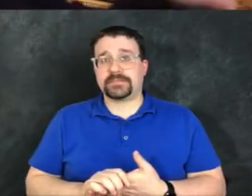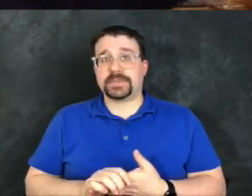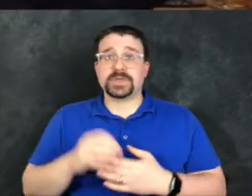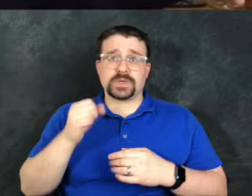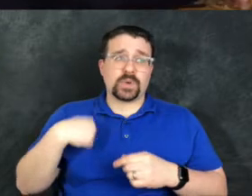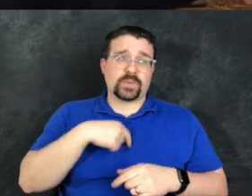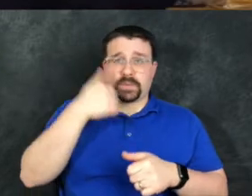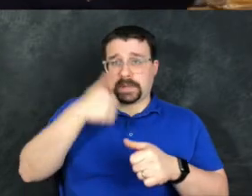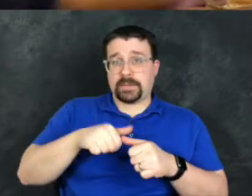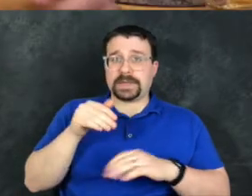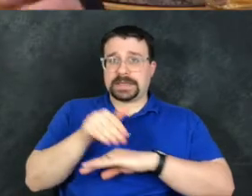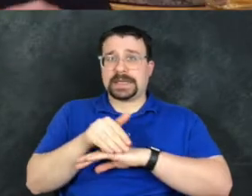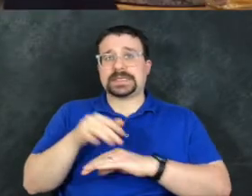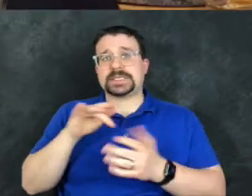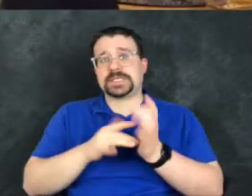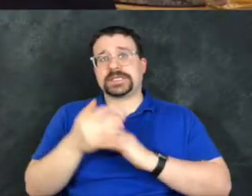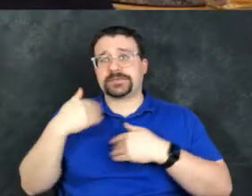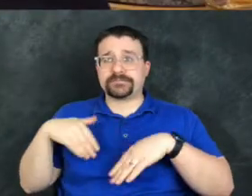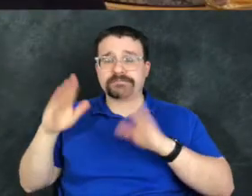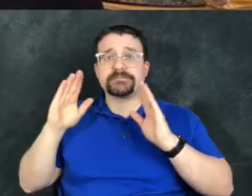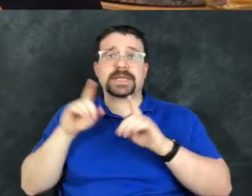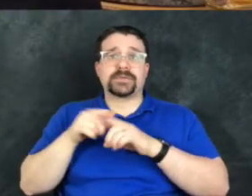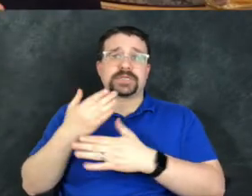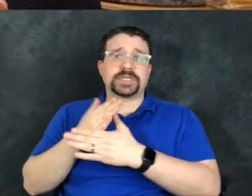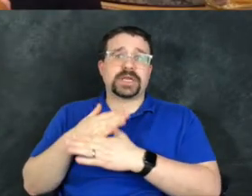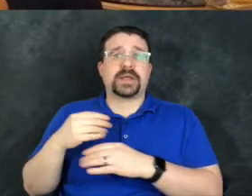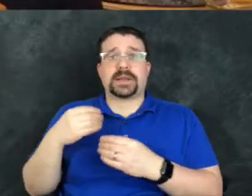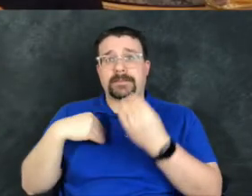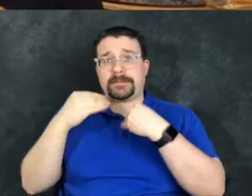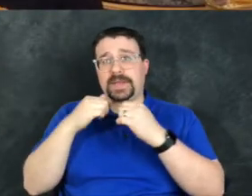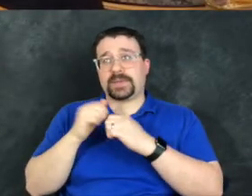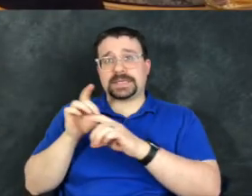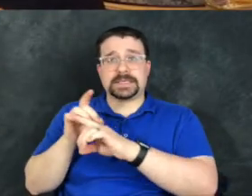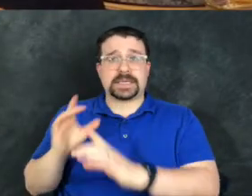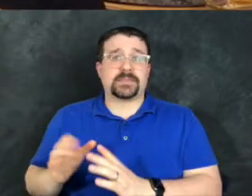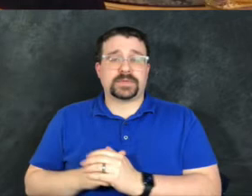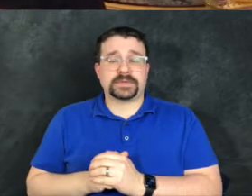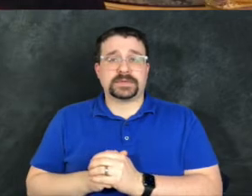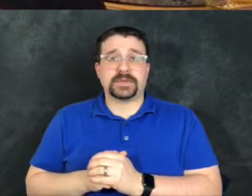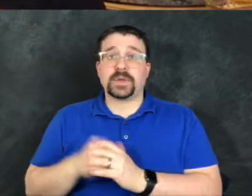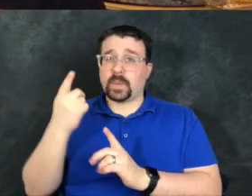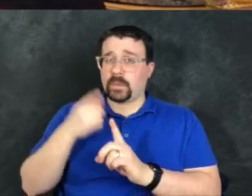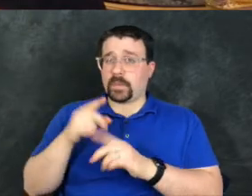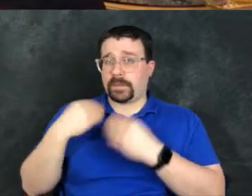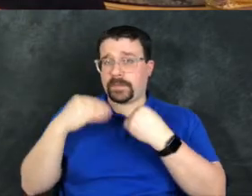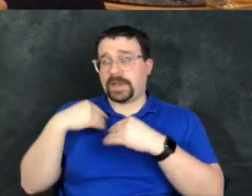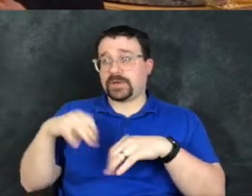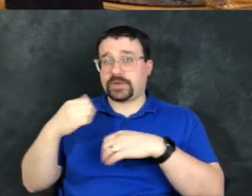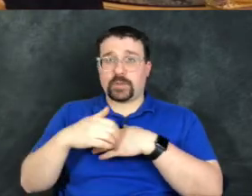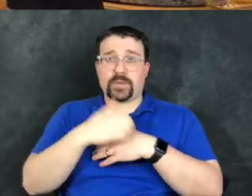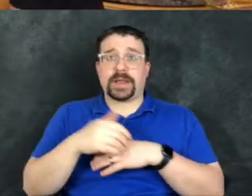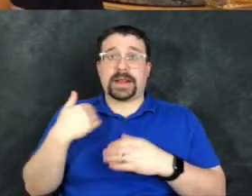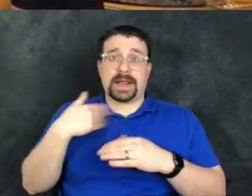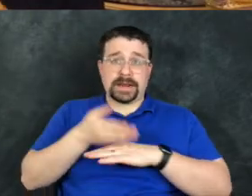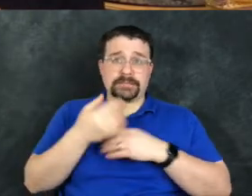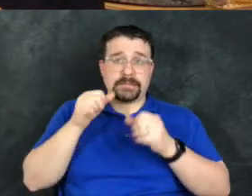Spirit. And so we remember that on the night that Jesus was betrayed, as he was sharing in a meal with his disciples, at one